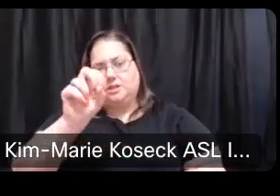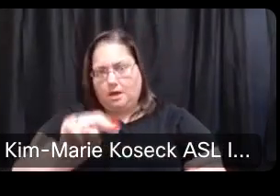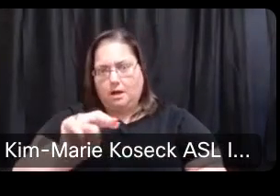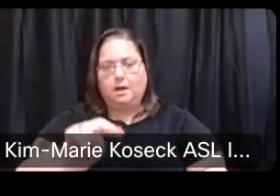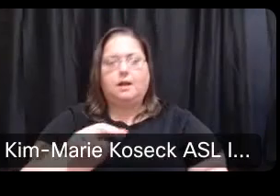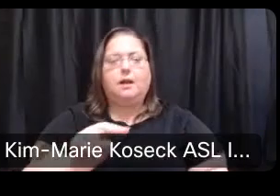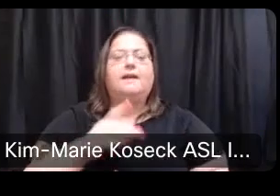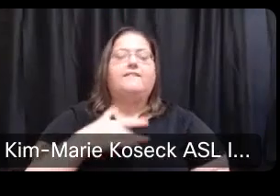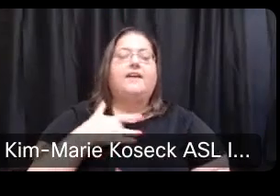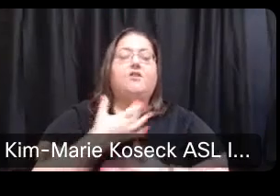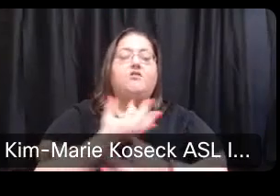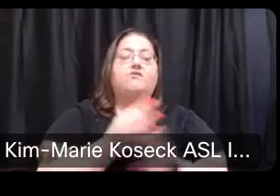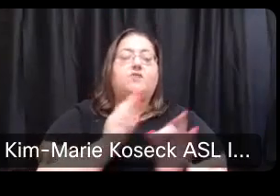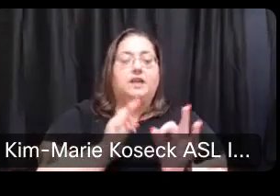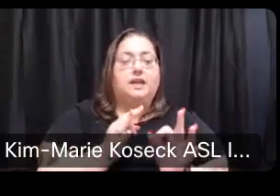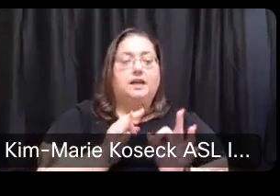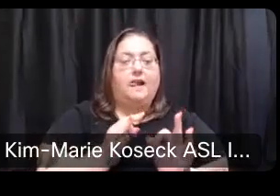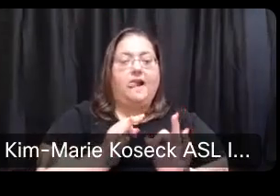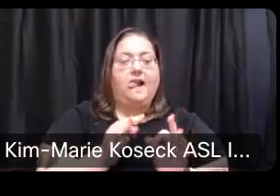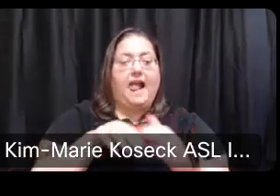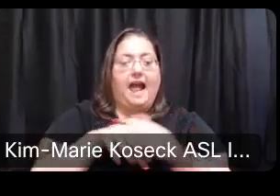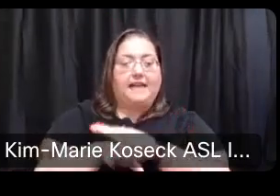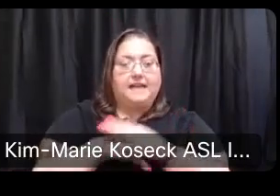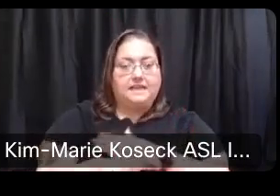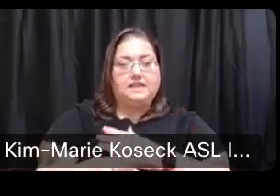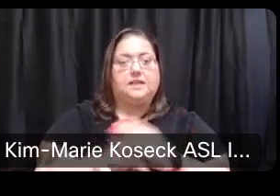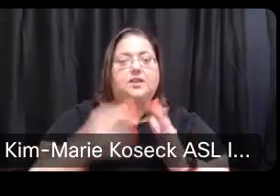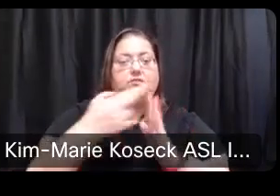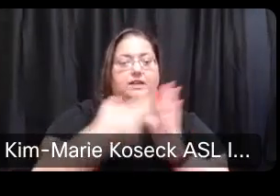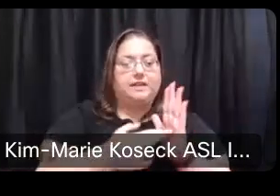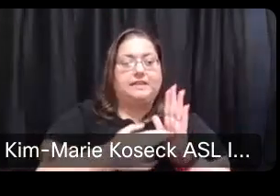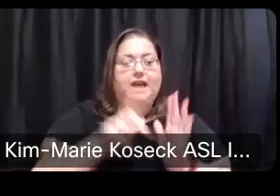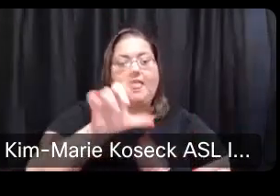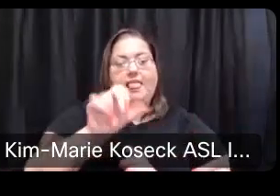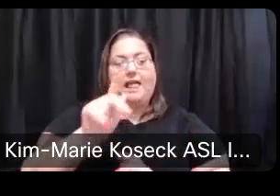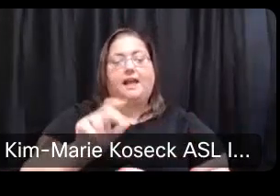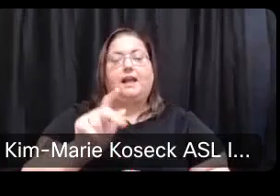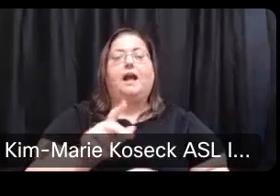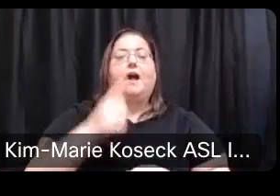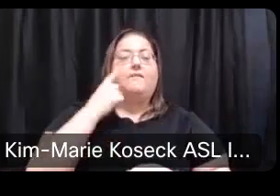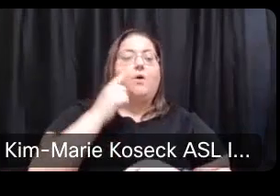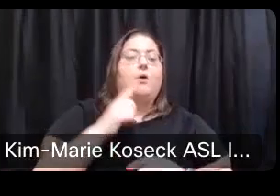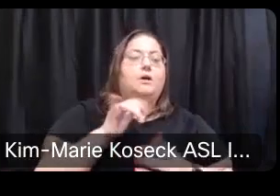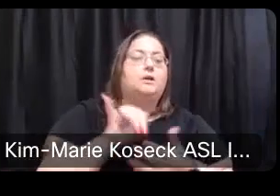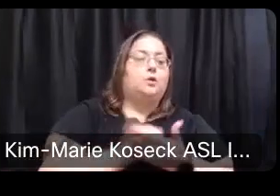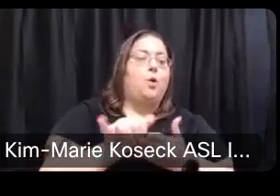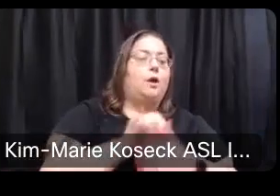Feel free to access the registration links on the New York State Adaptation and